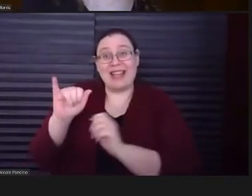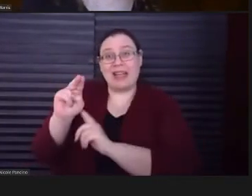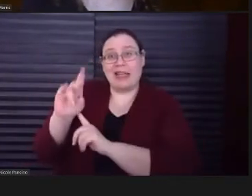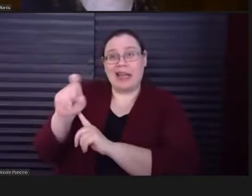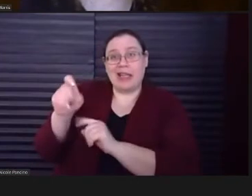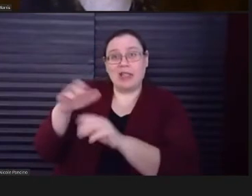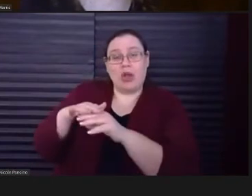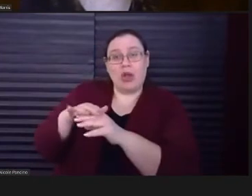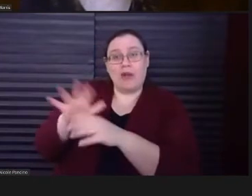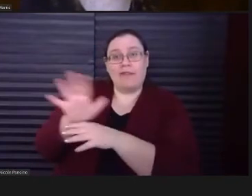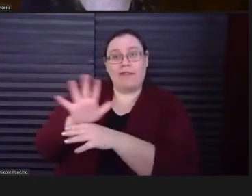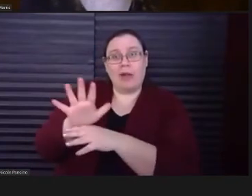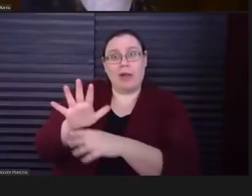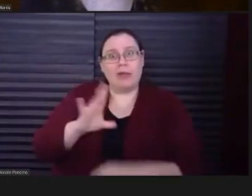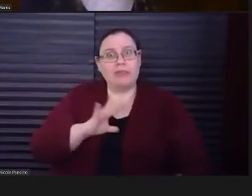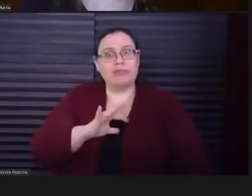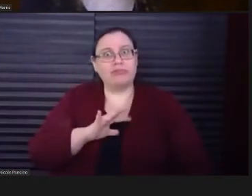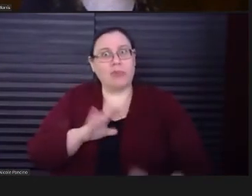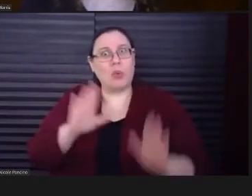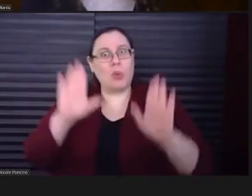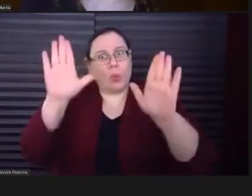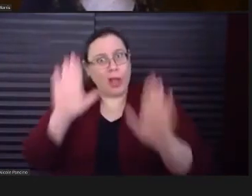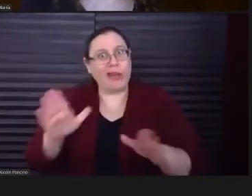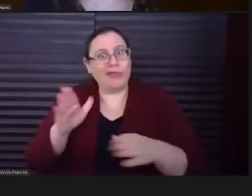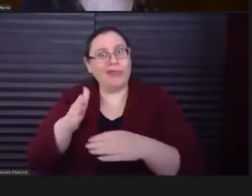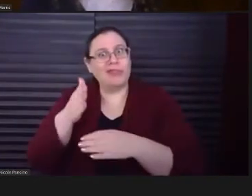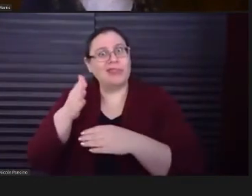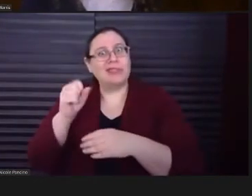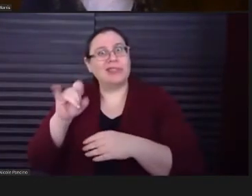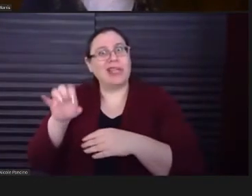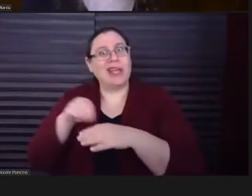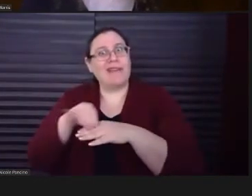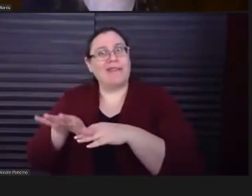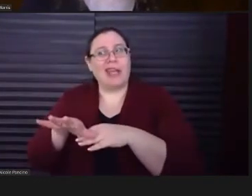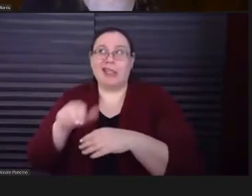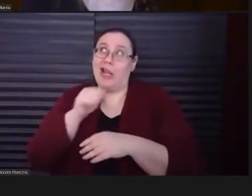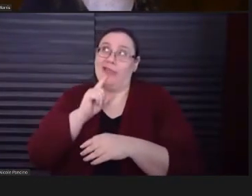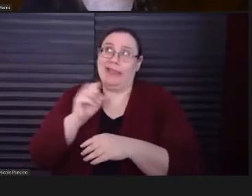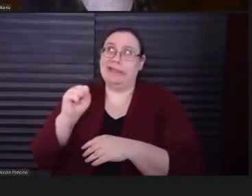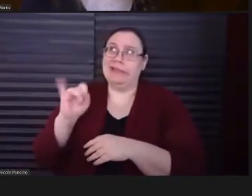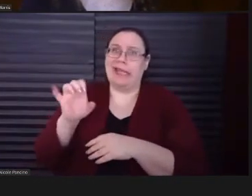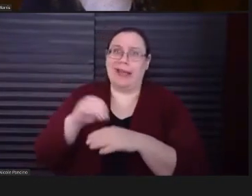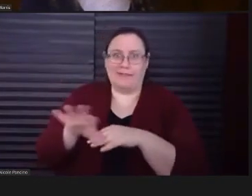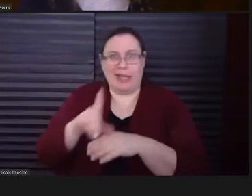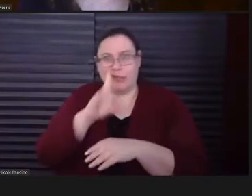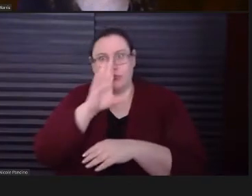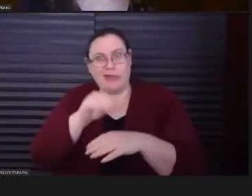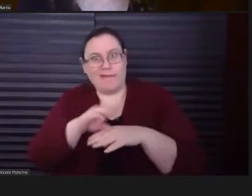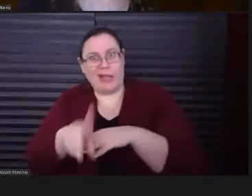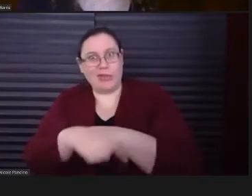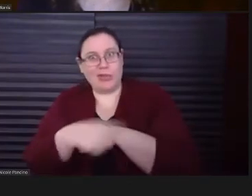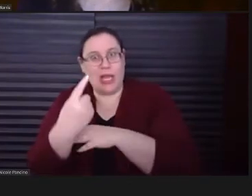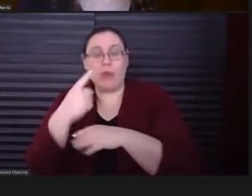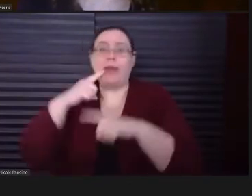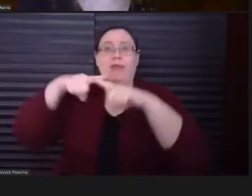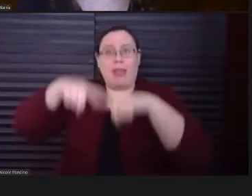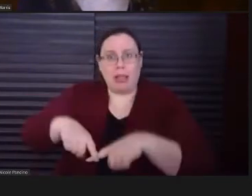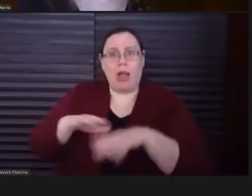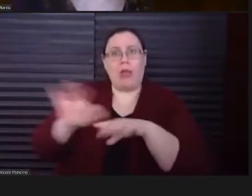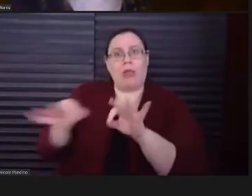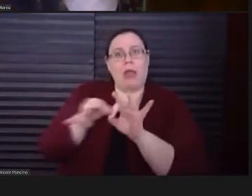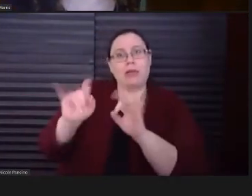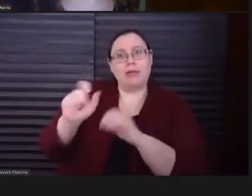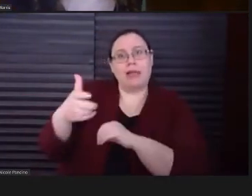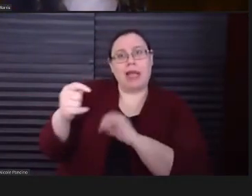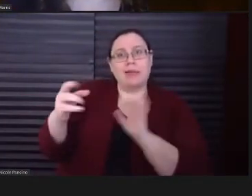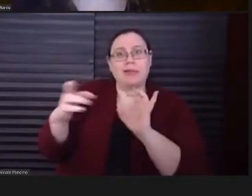a pretty wonderful side effect and not so side anymore. We're really relying on that text attached to